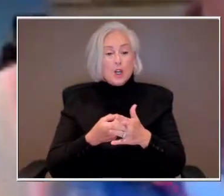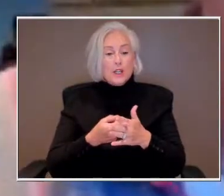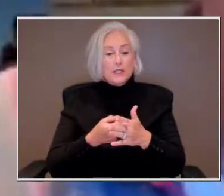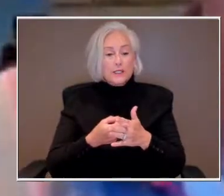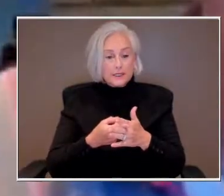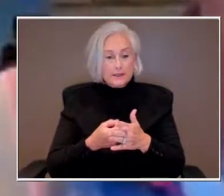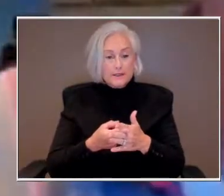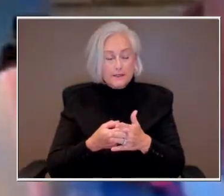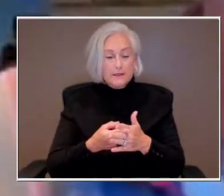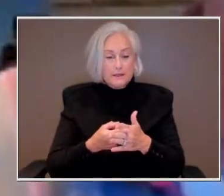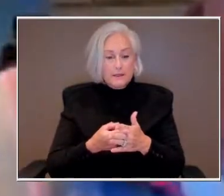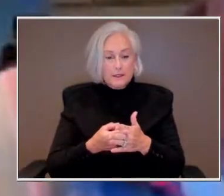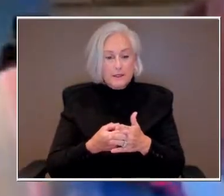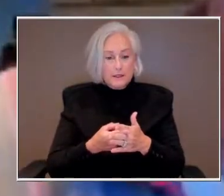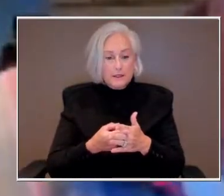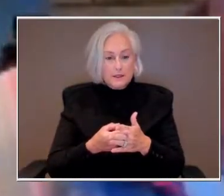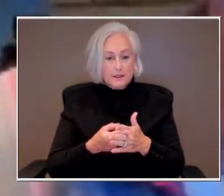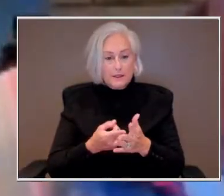stopped,